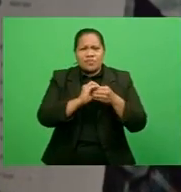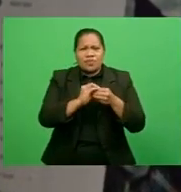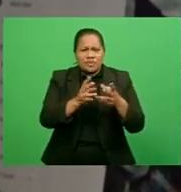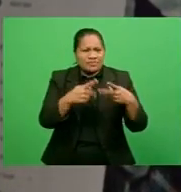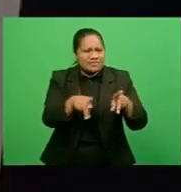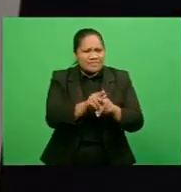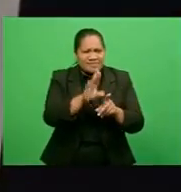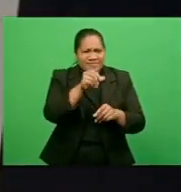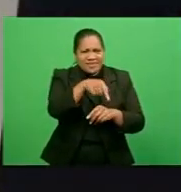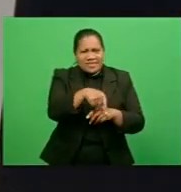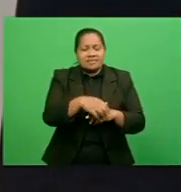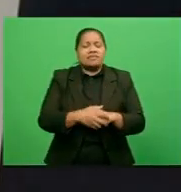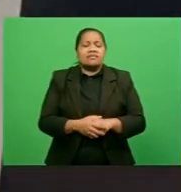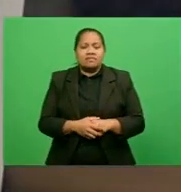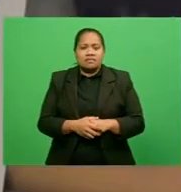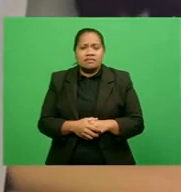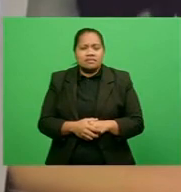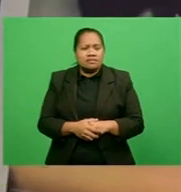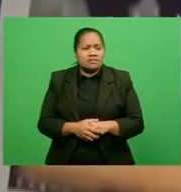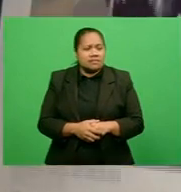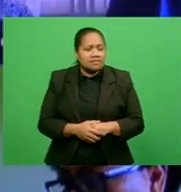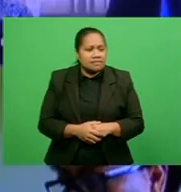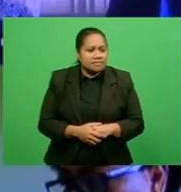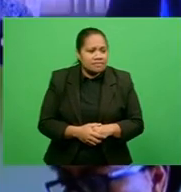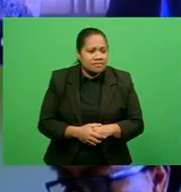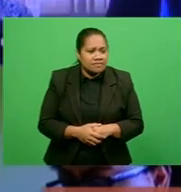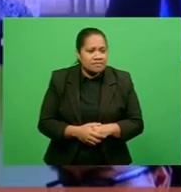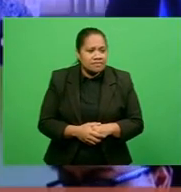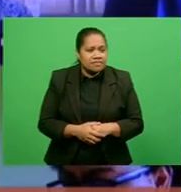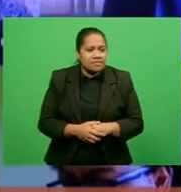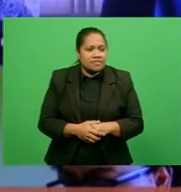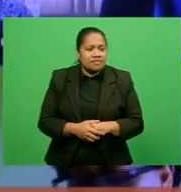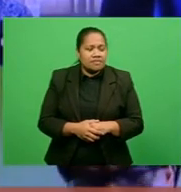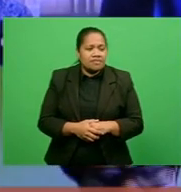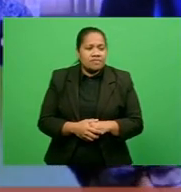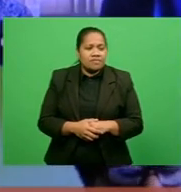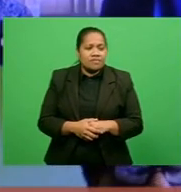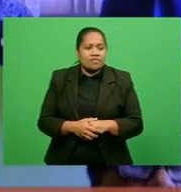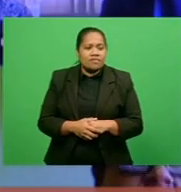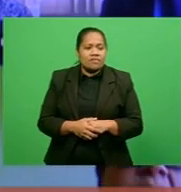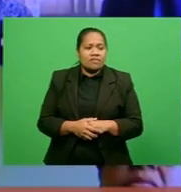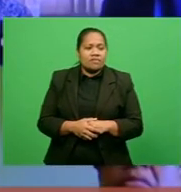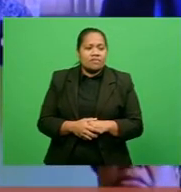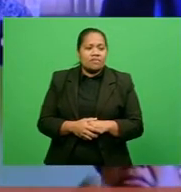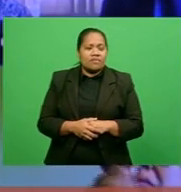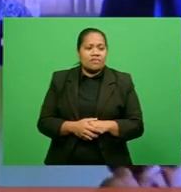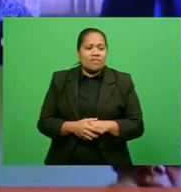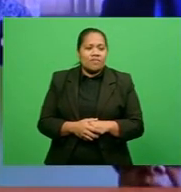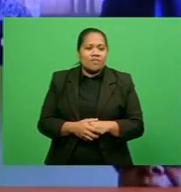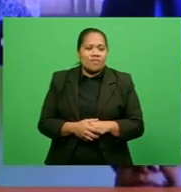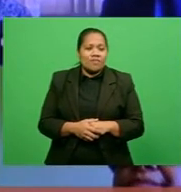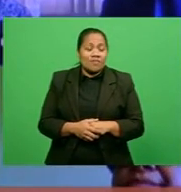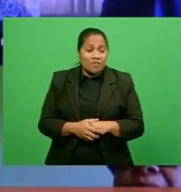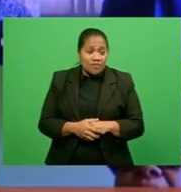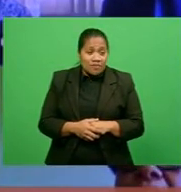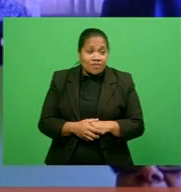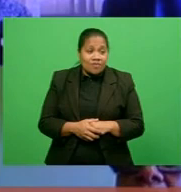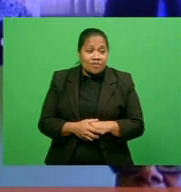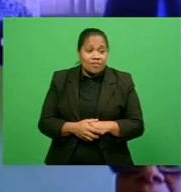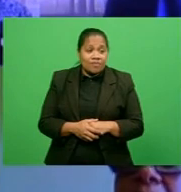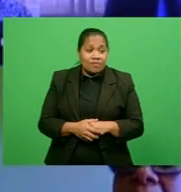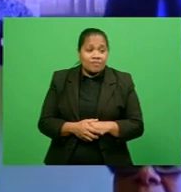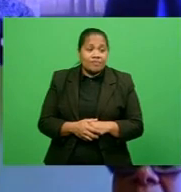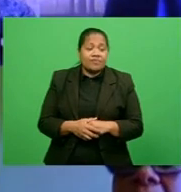phones. What is the ministry doing to actively, I don't know if you're hearing me,